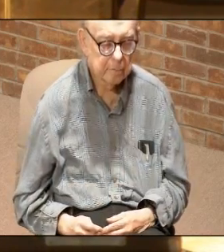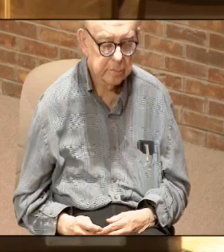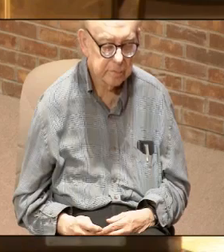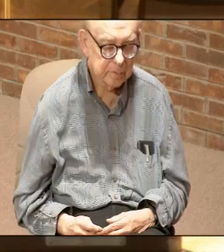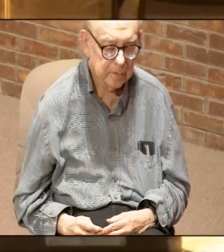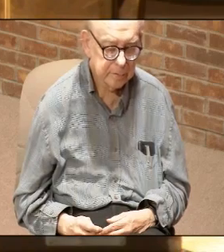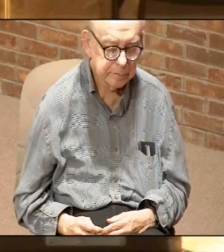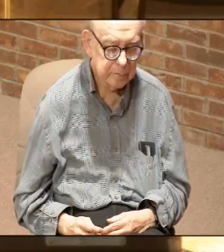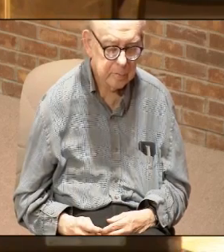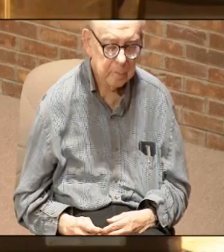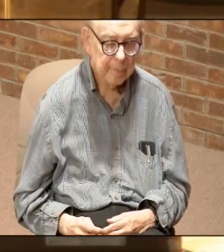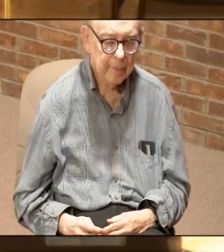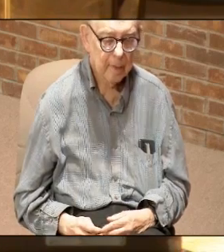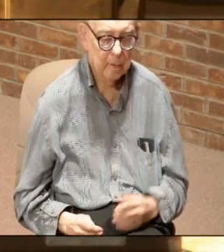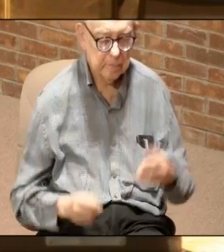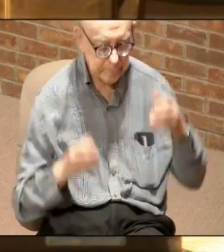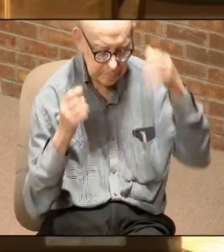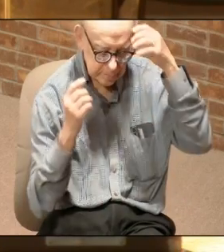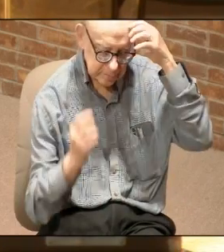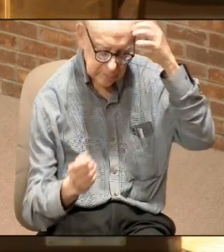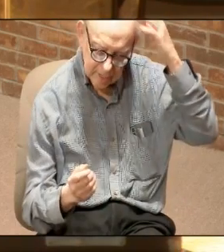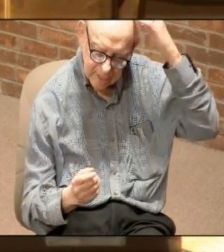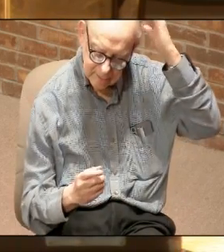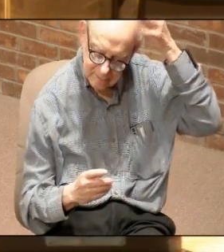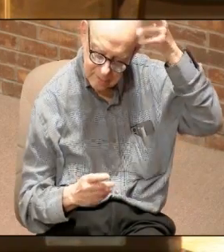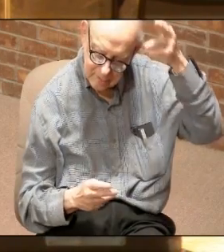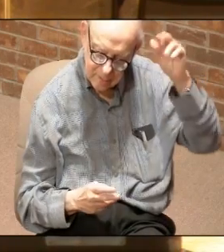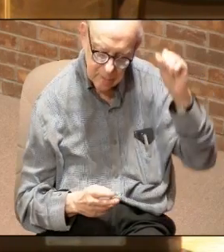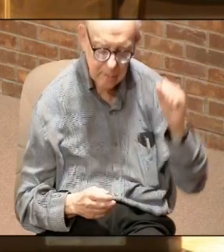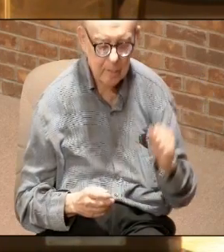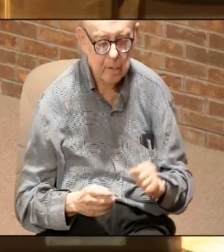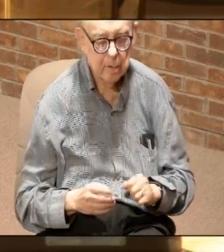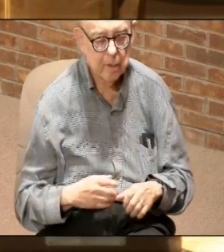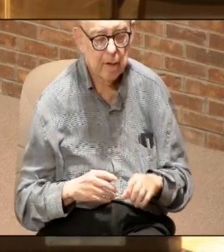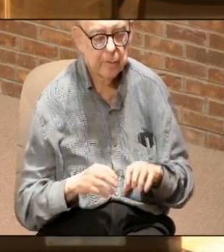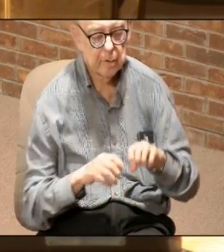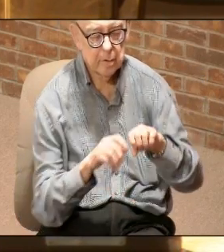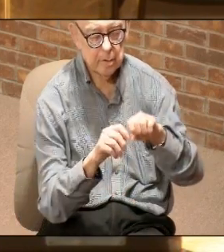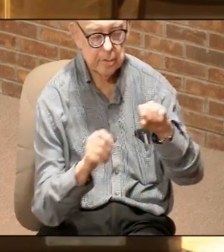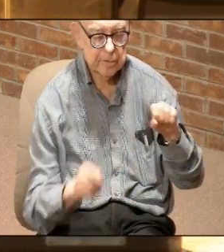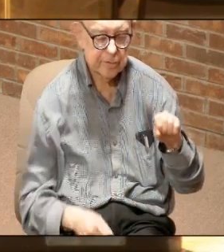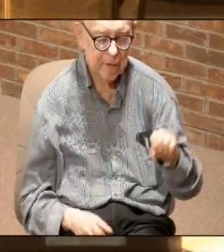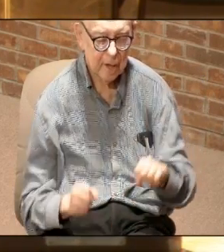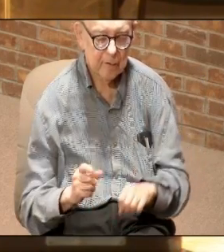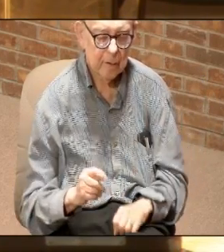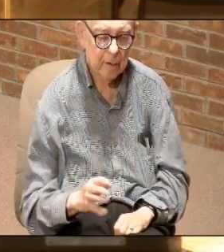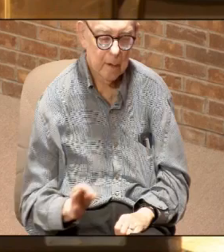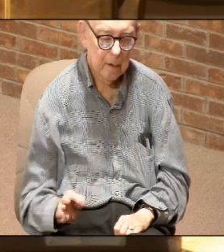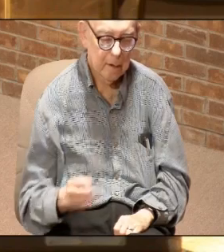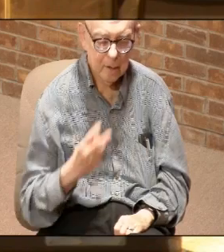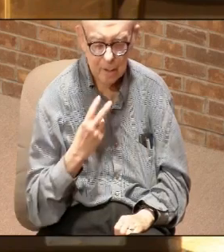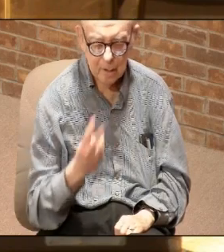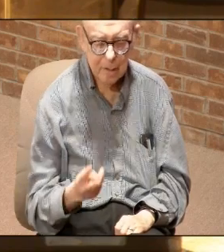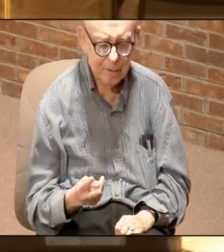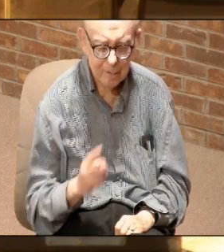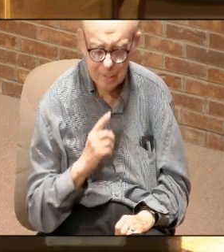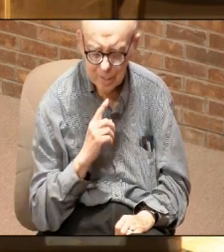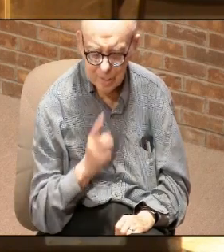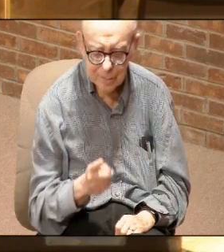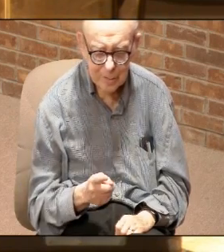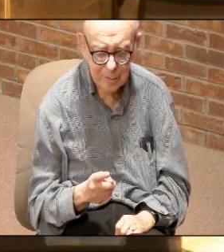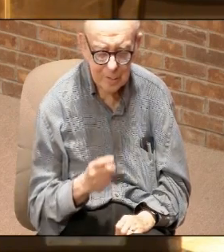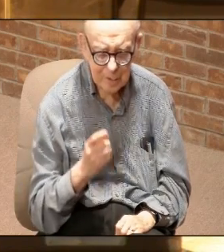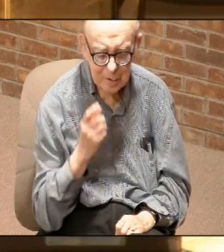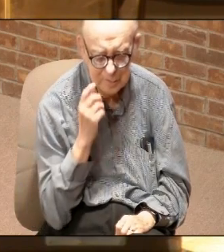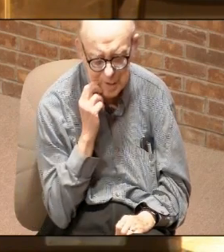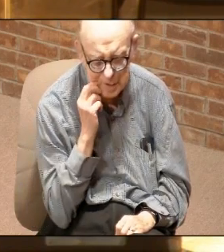little hat on, and they've got this staff. And we always look at them and we say, oh man, aren't they such